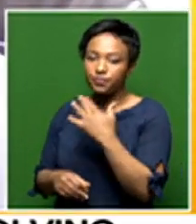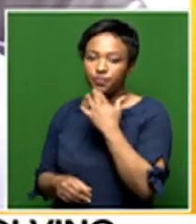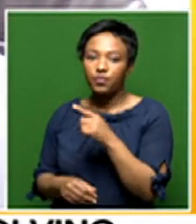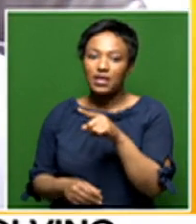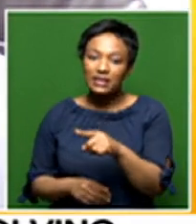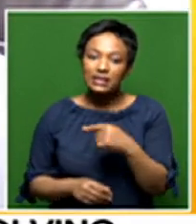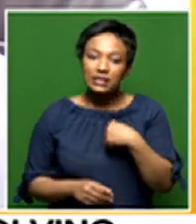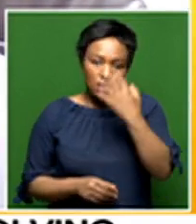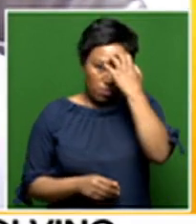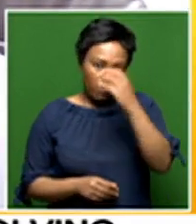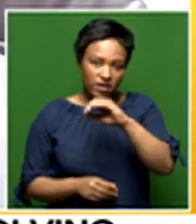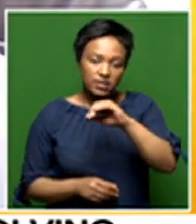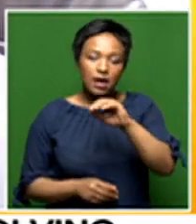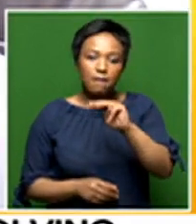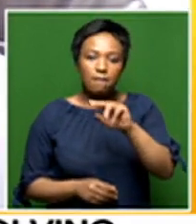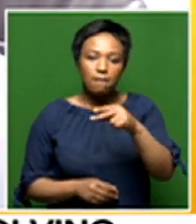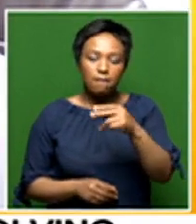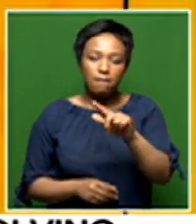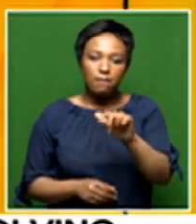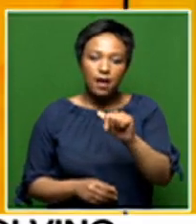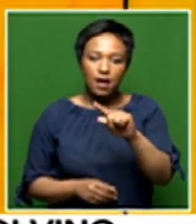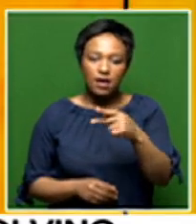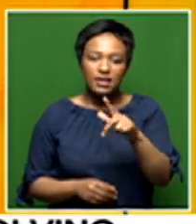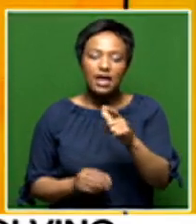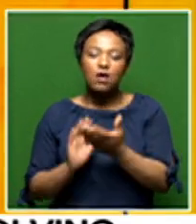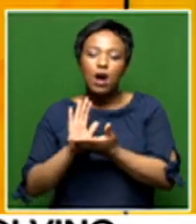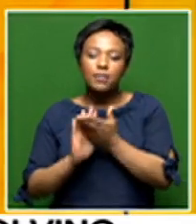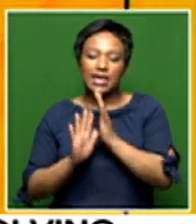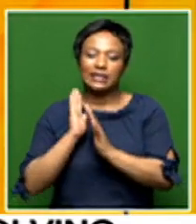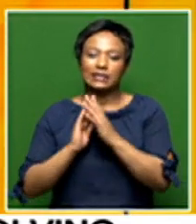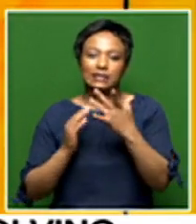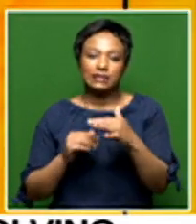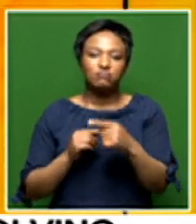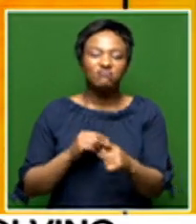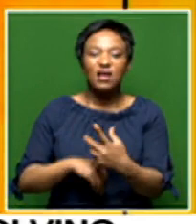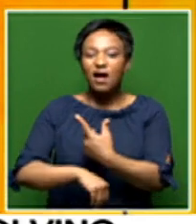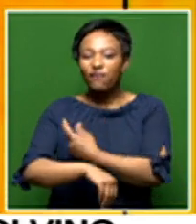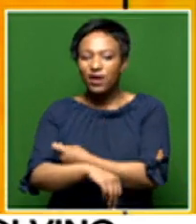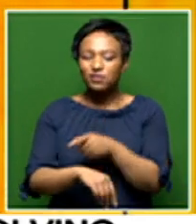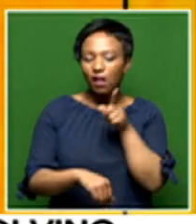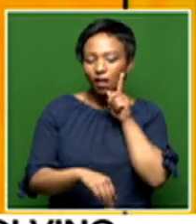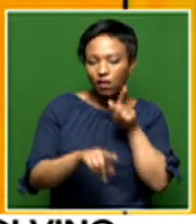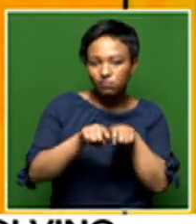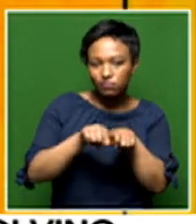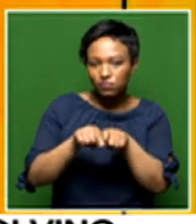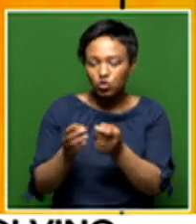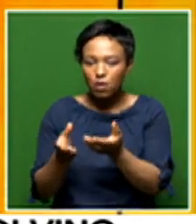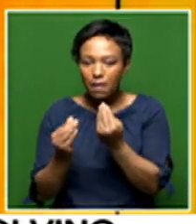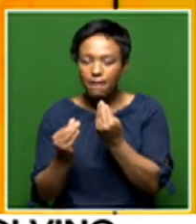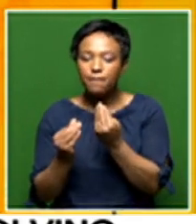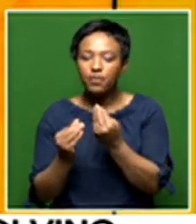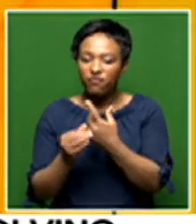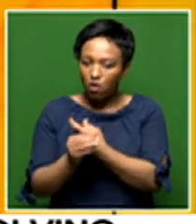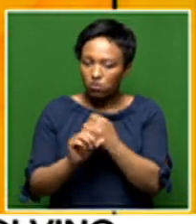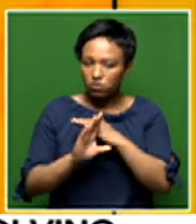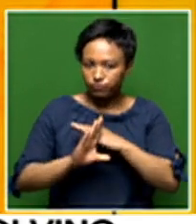South African Research Council, giving us an update about the progress in the current trials to find a vaccination to fight